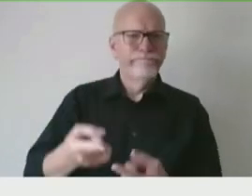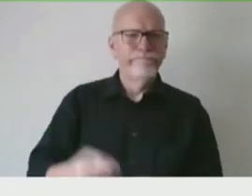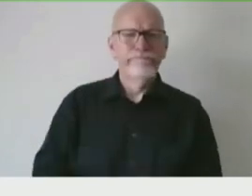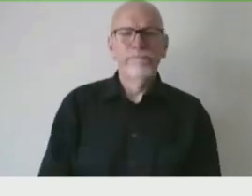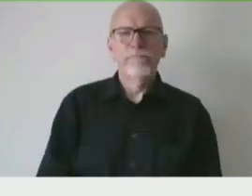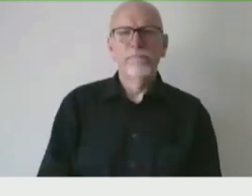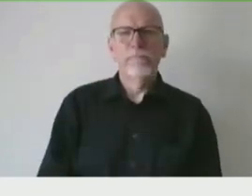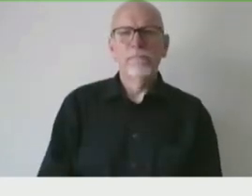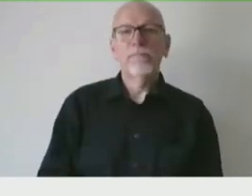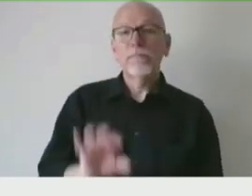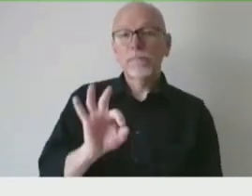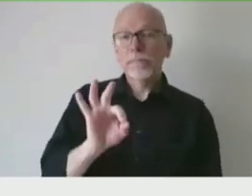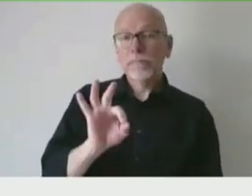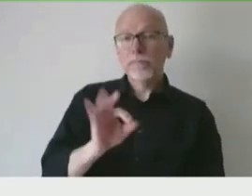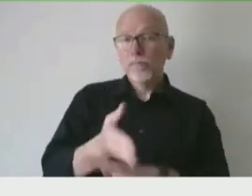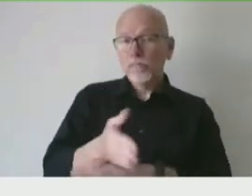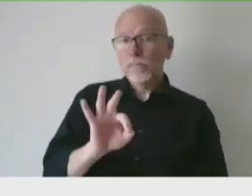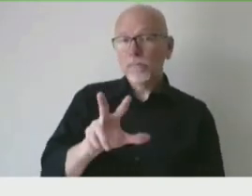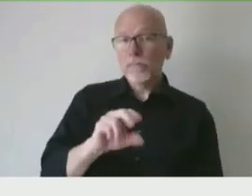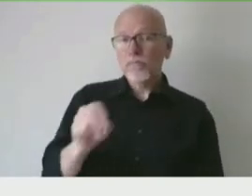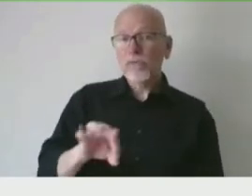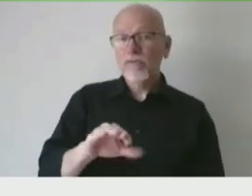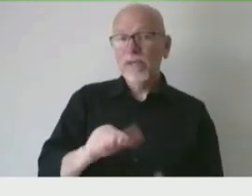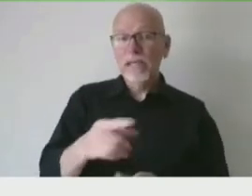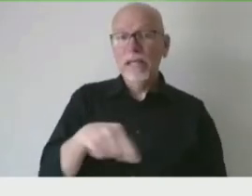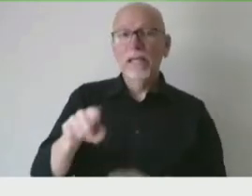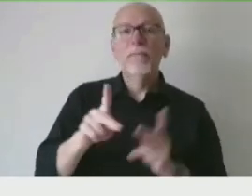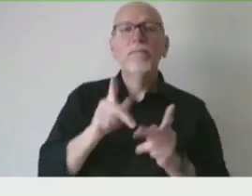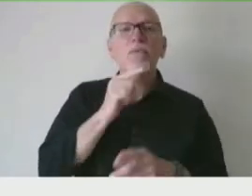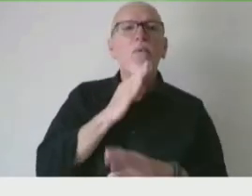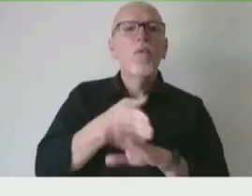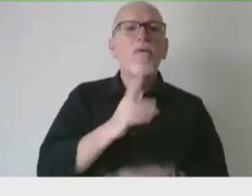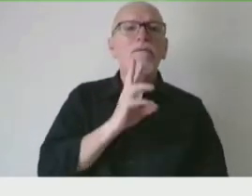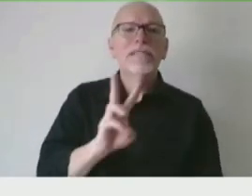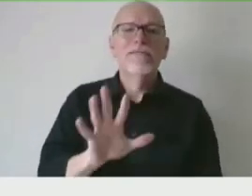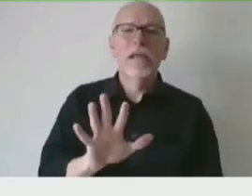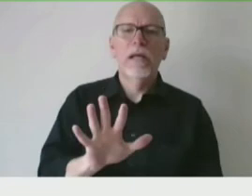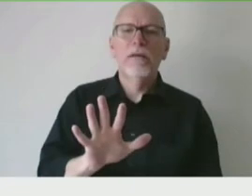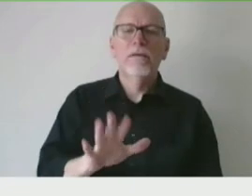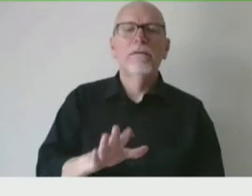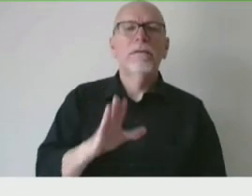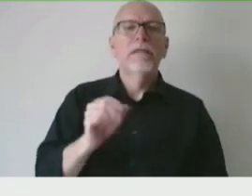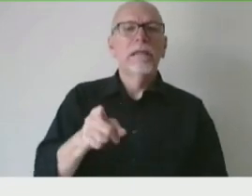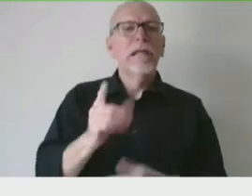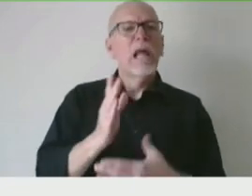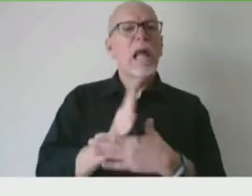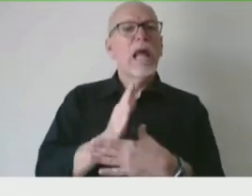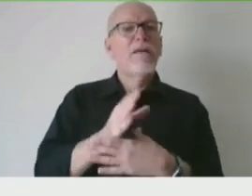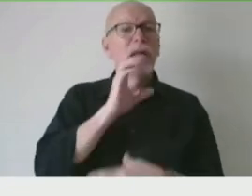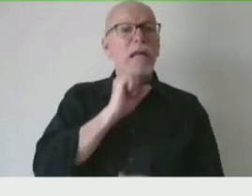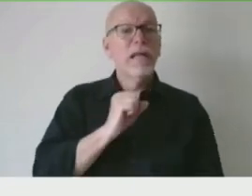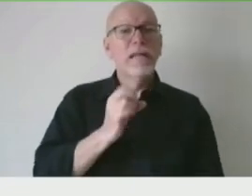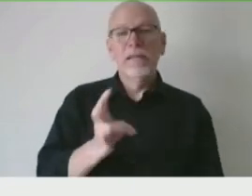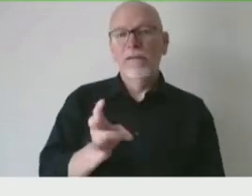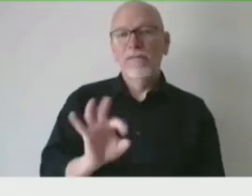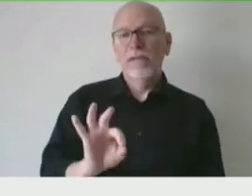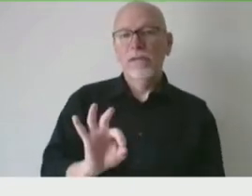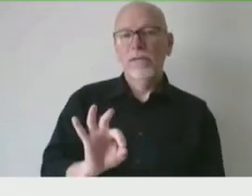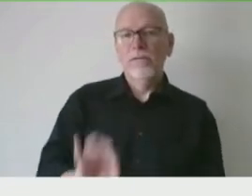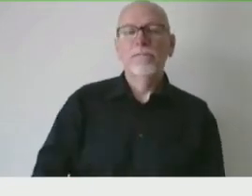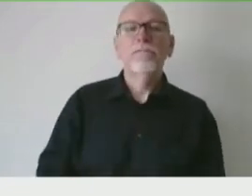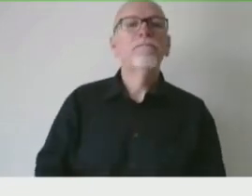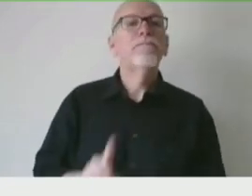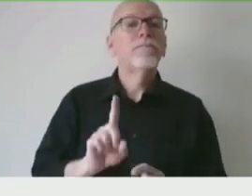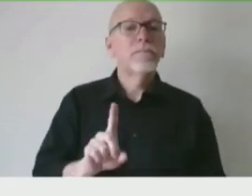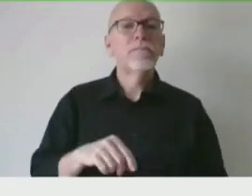Over 93% of those deaths have been in people over the age of 65, and the mean age is 79. However,